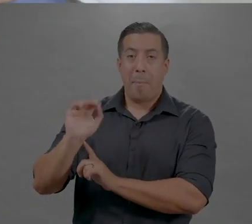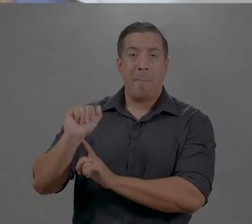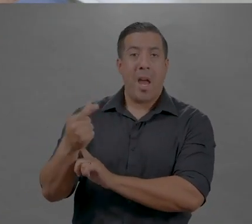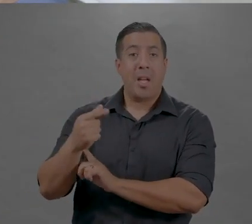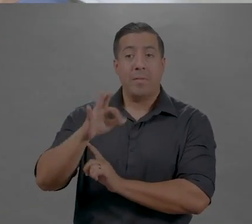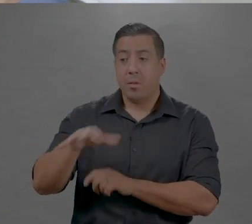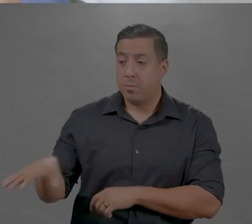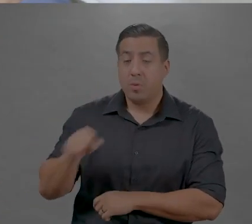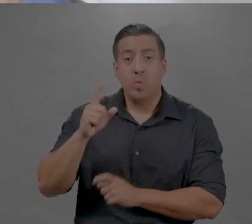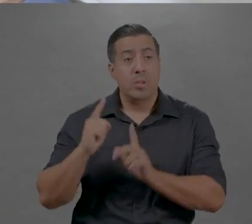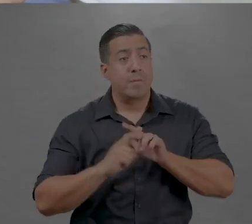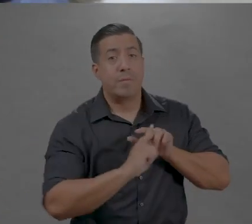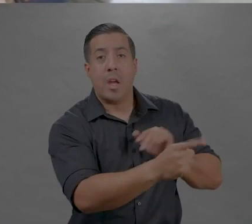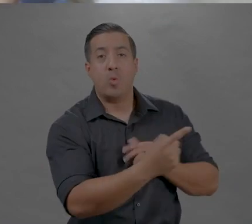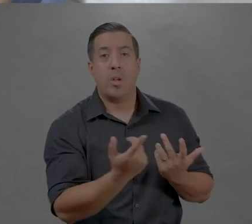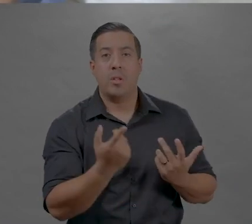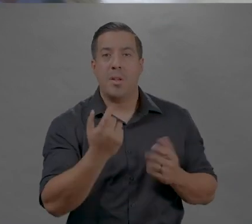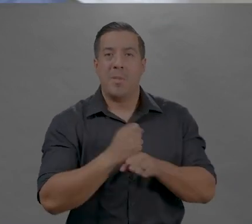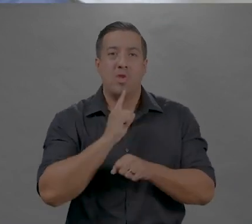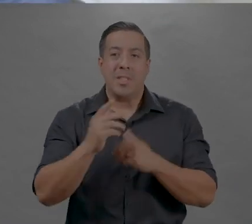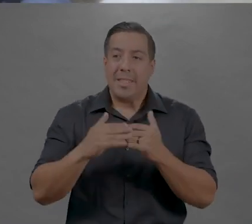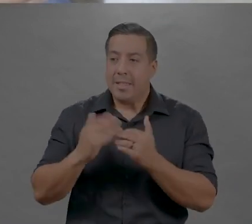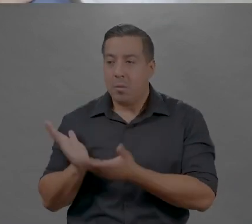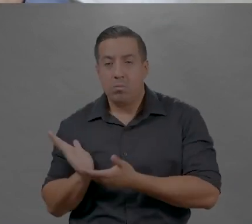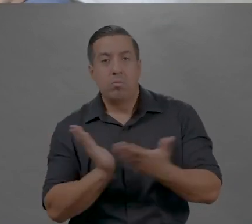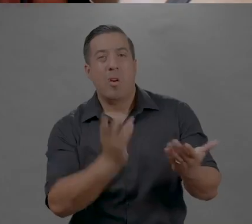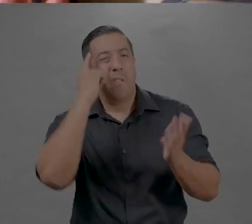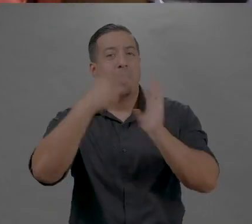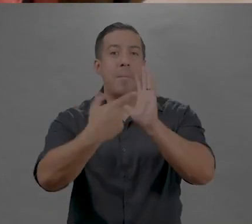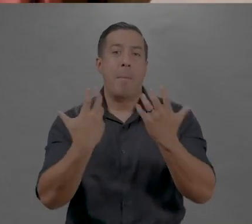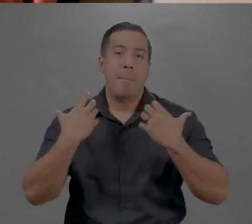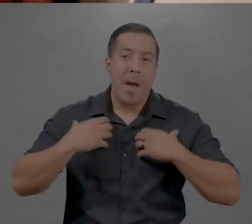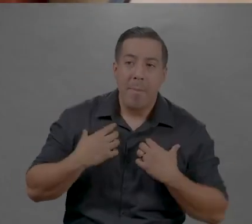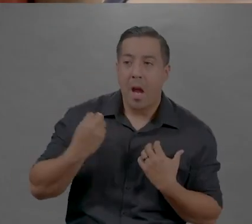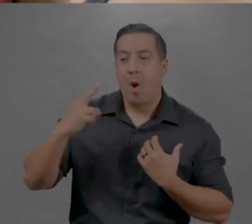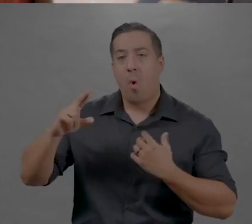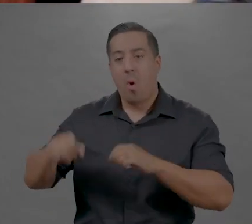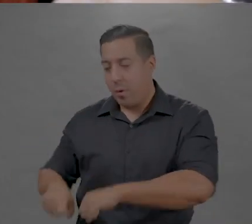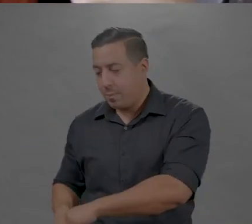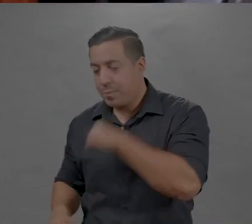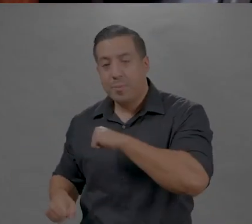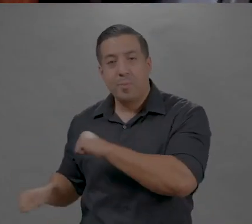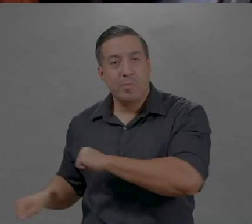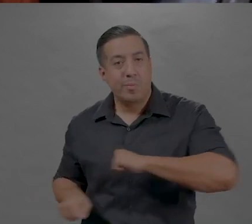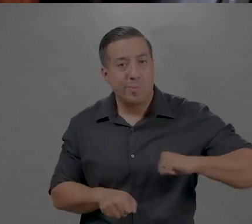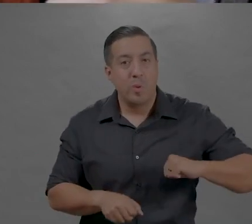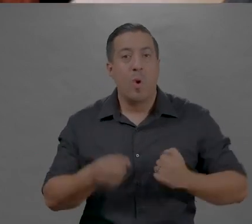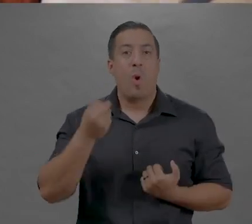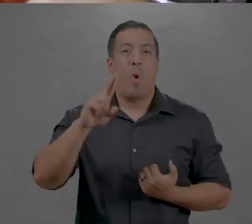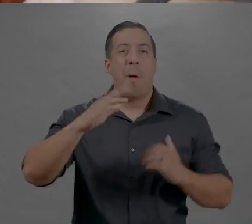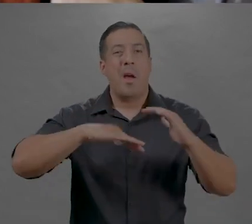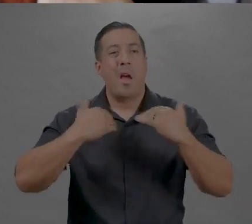will need a go bag that is ready to take along if you evacuate. Make sure it's easily portable, like a backpack or a suitcase